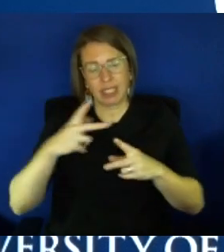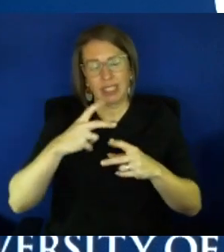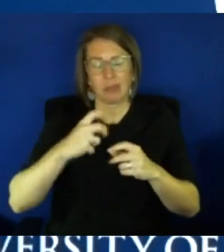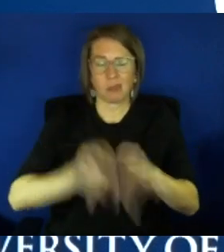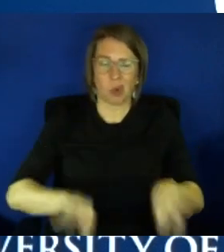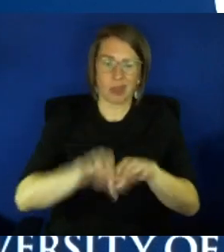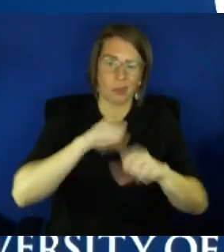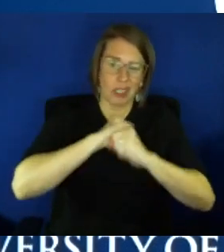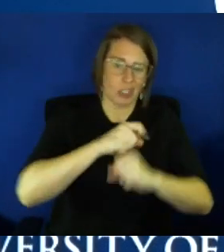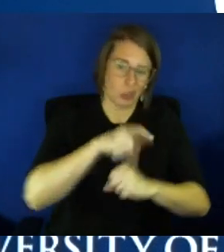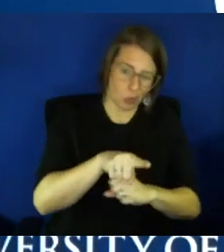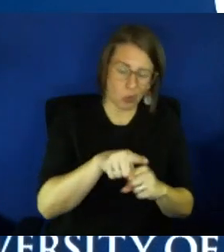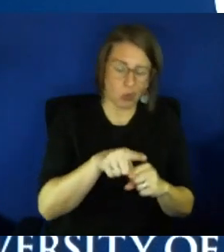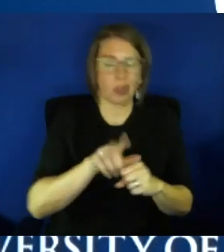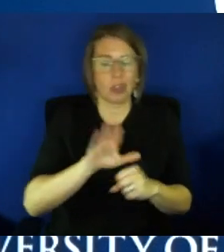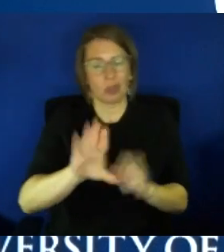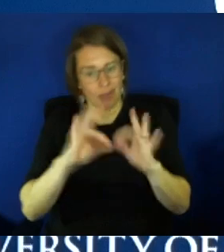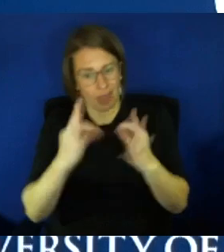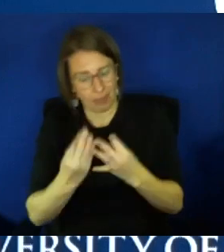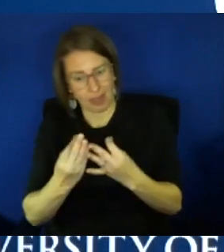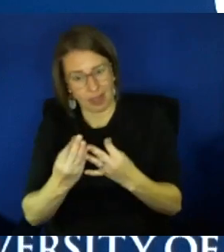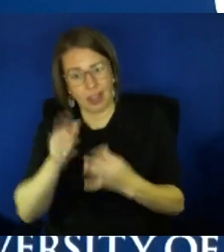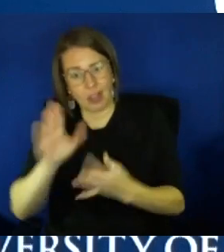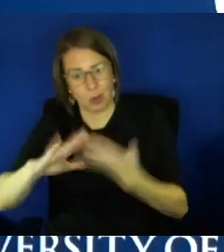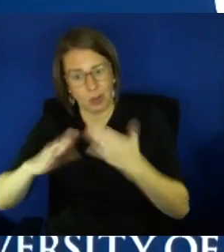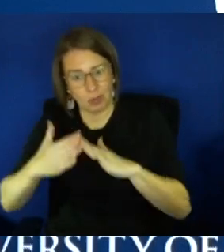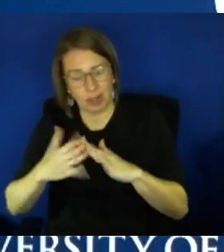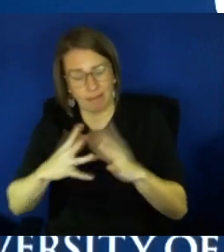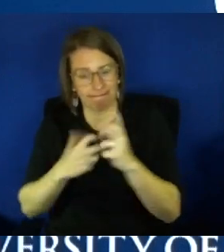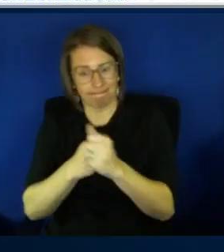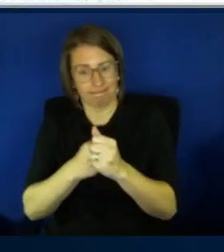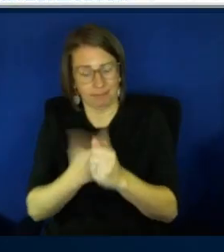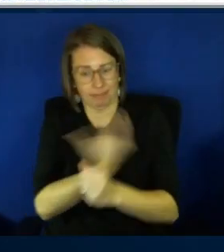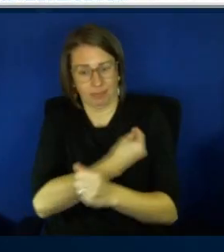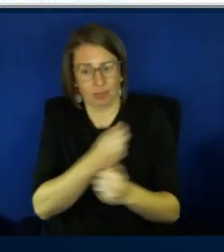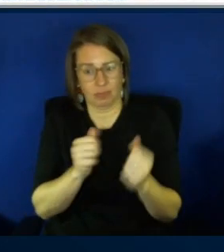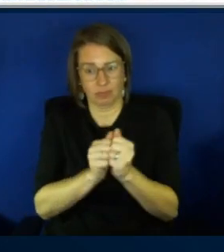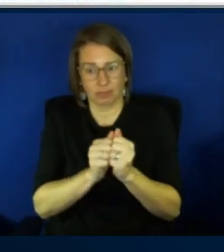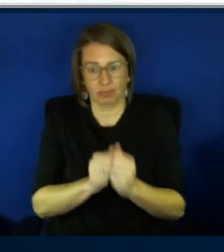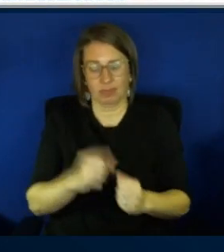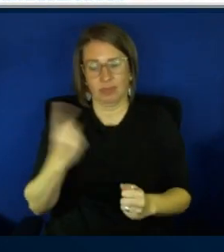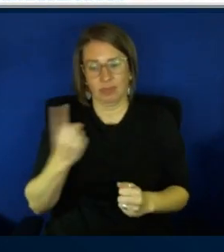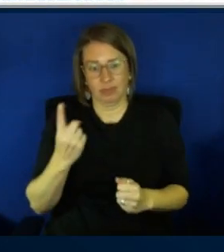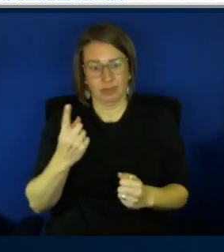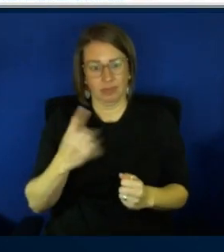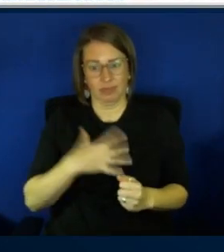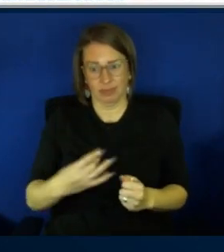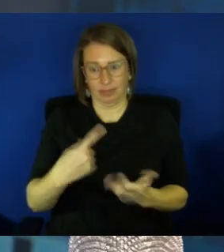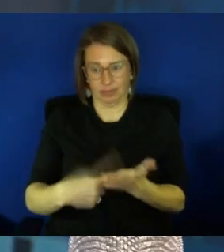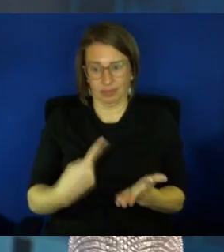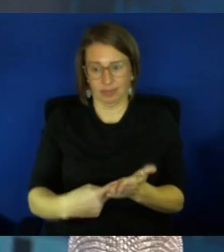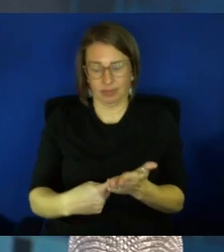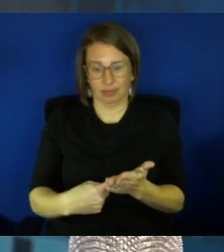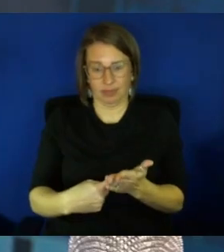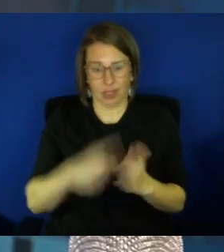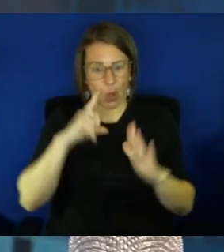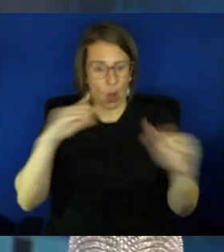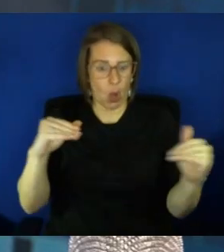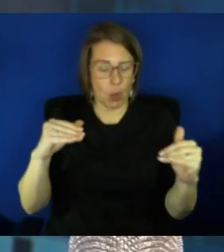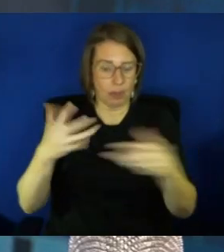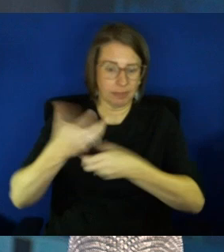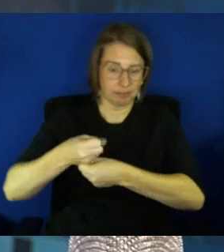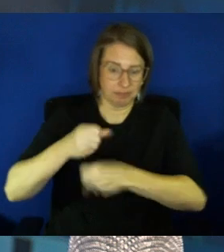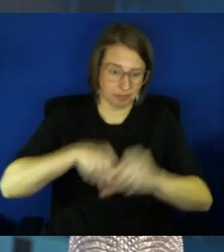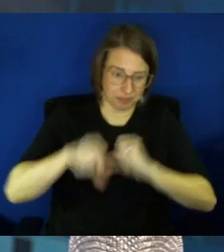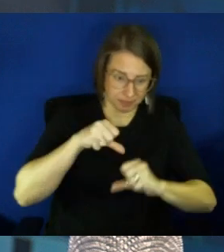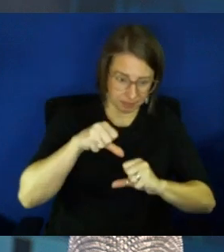and your community. Please stay up to date with your vaccines. And I always like to talk about the intersection of hope, faith, and science, and I